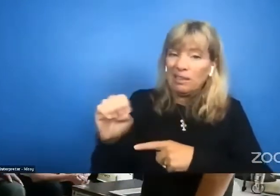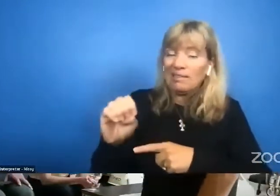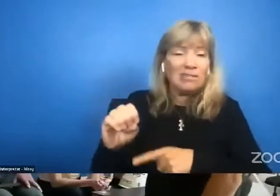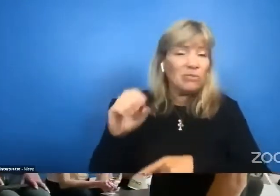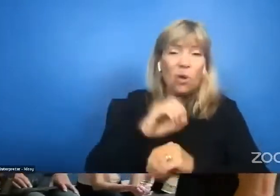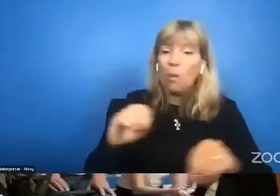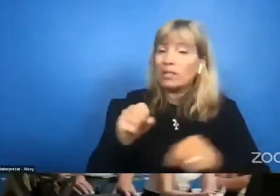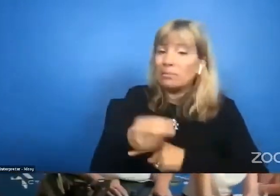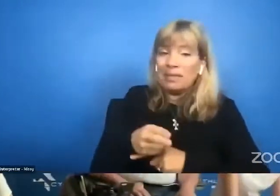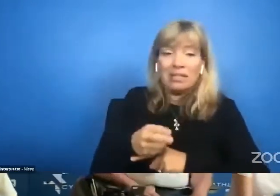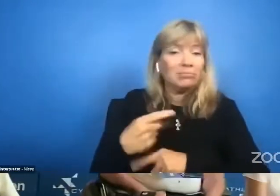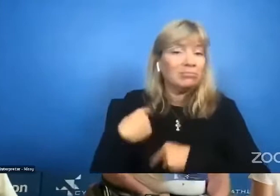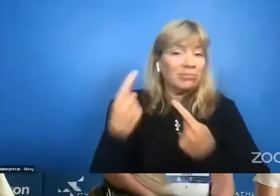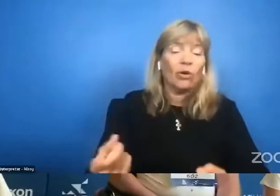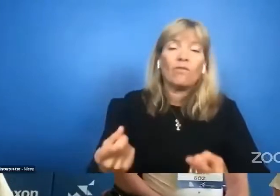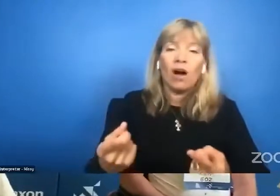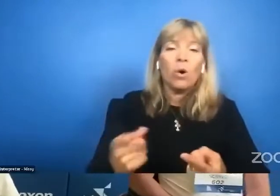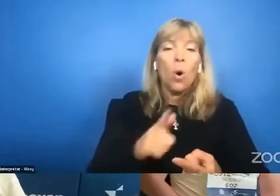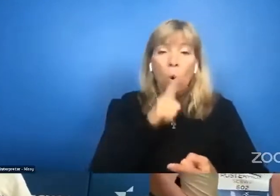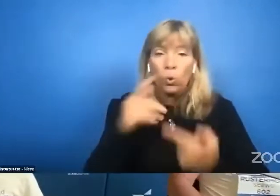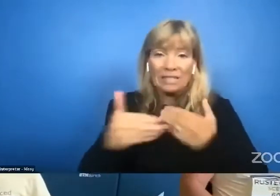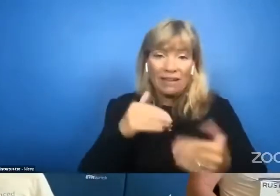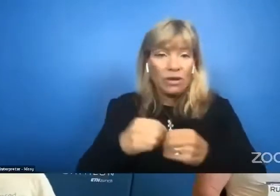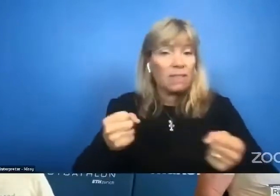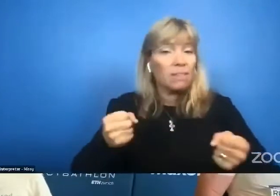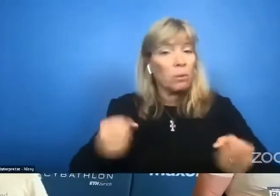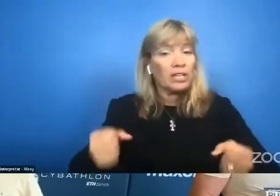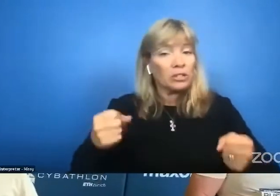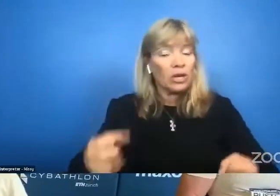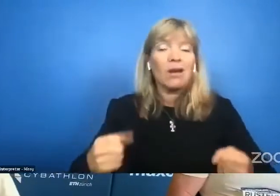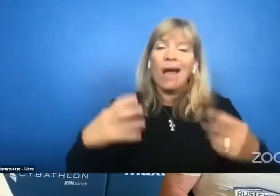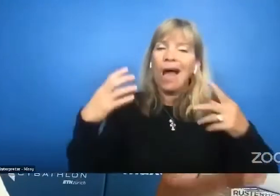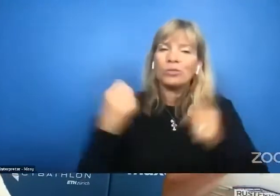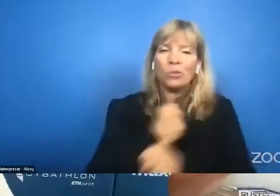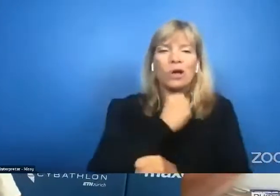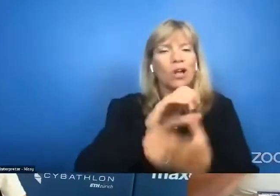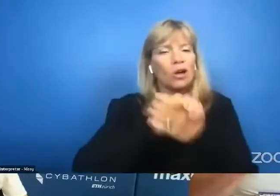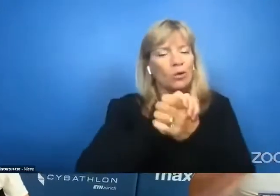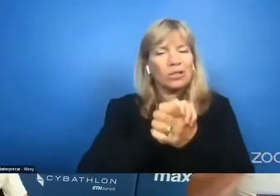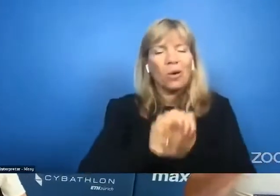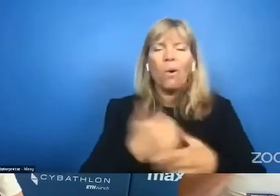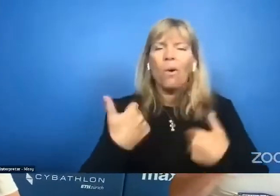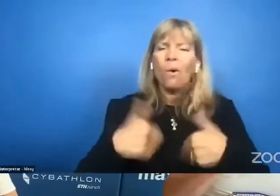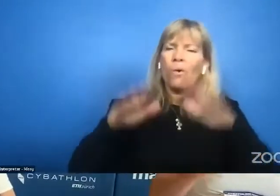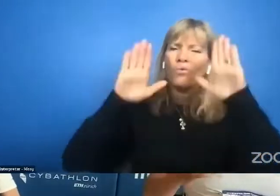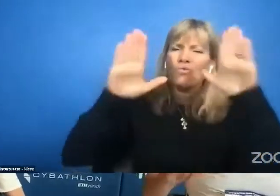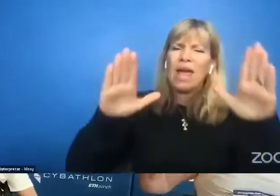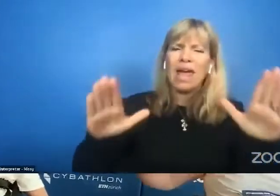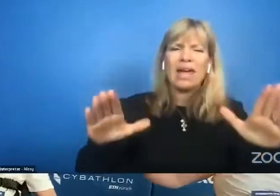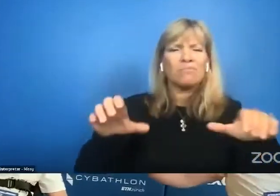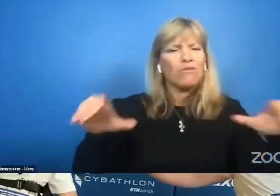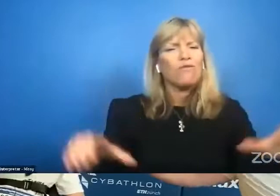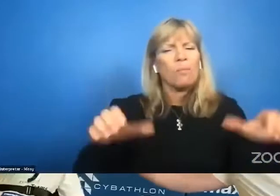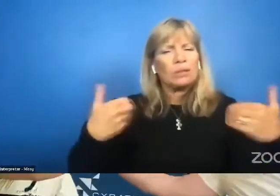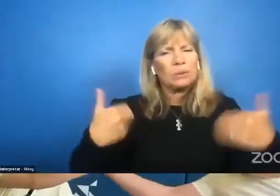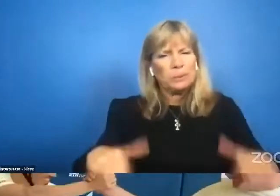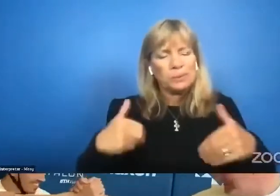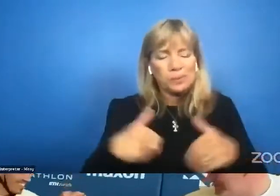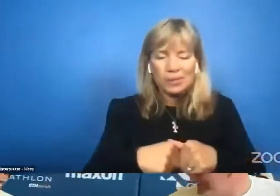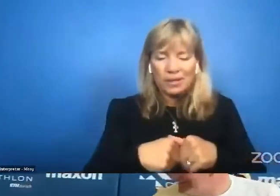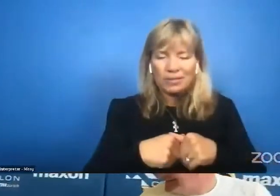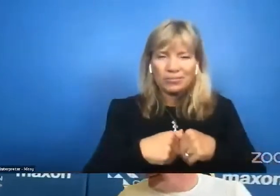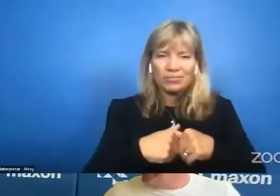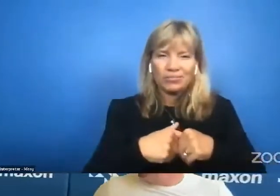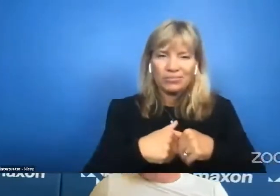won. Congratulations. Oh, what a great performance. And the new team there led